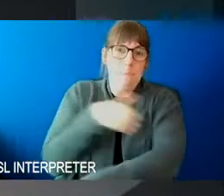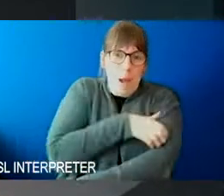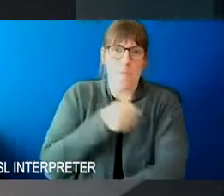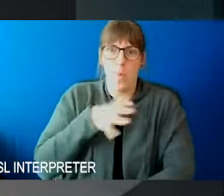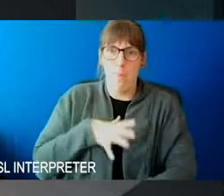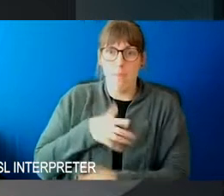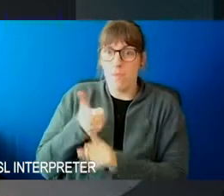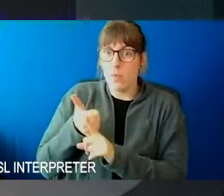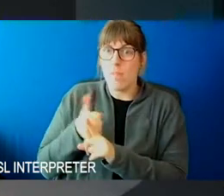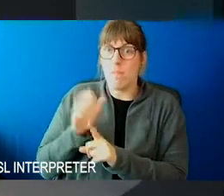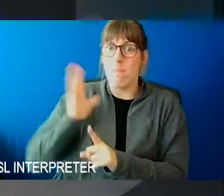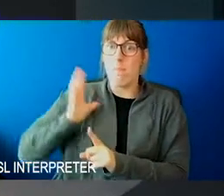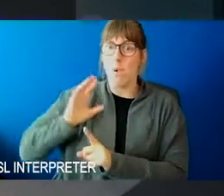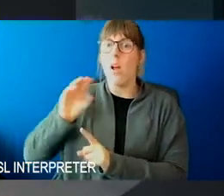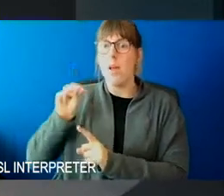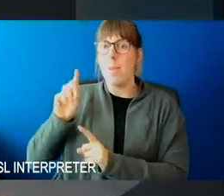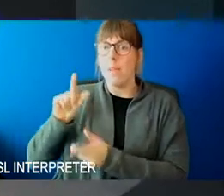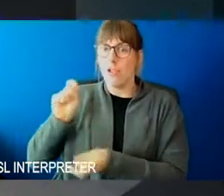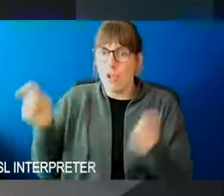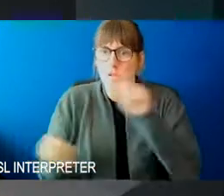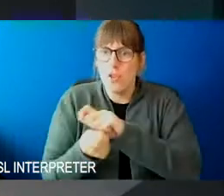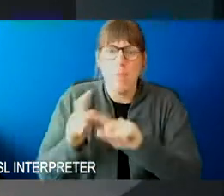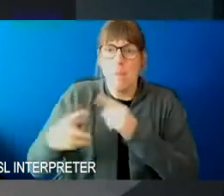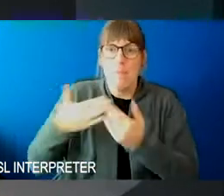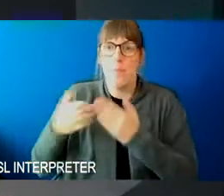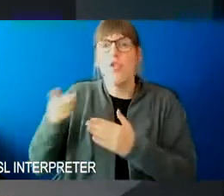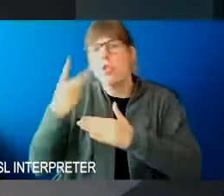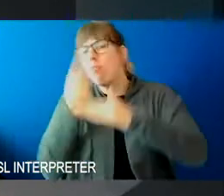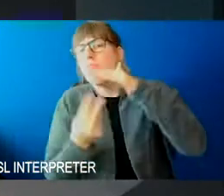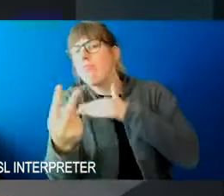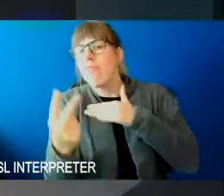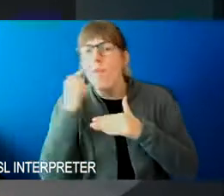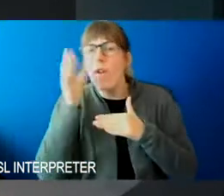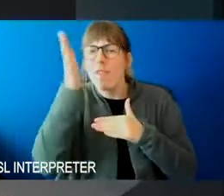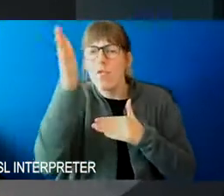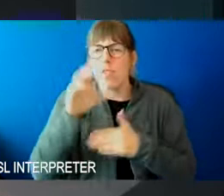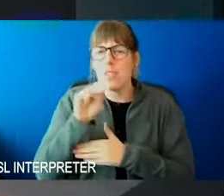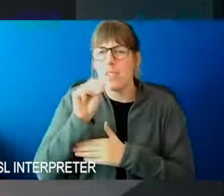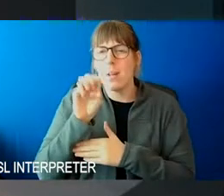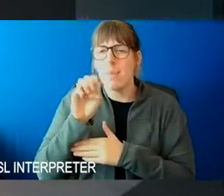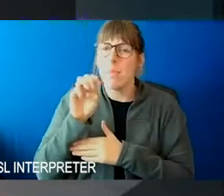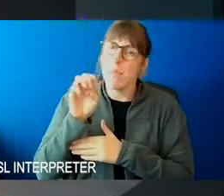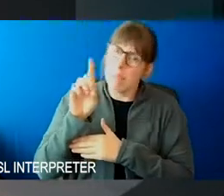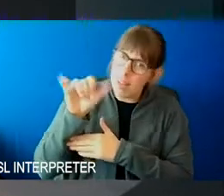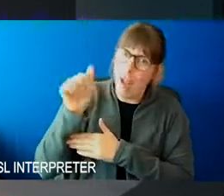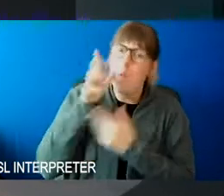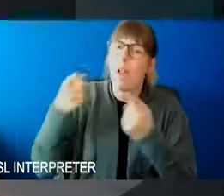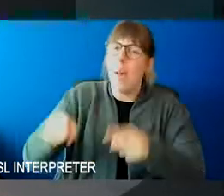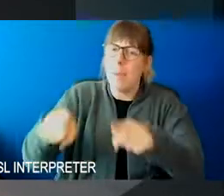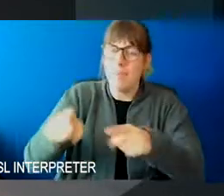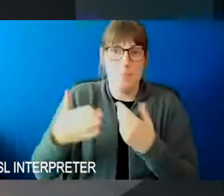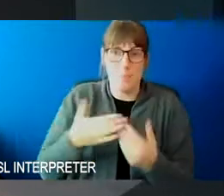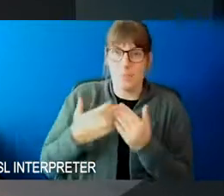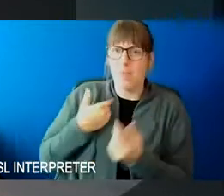on the long list of what this powerful woman did in transitioning media. But she's a forecaster. She really sees where media